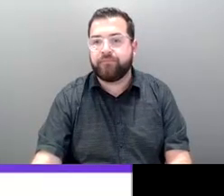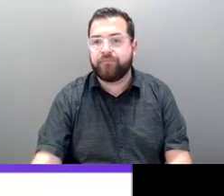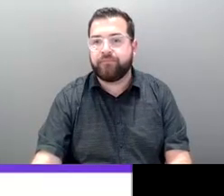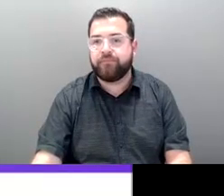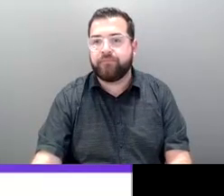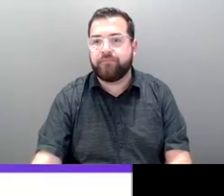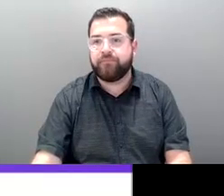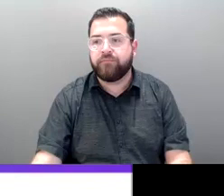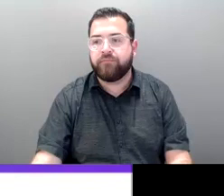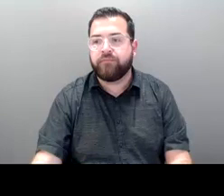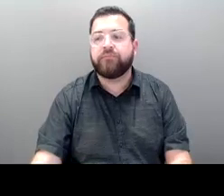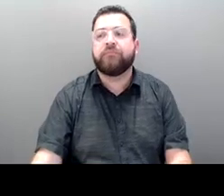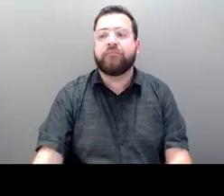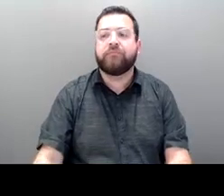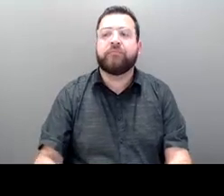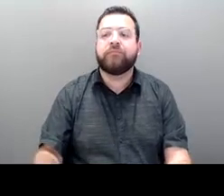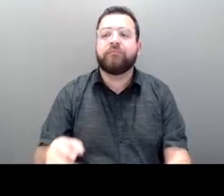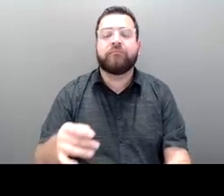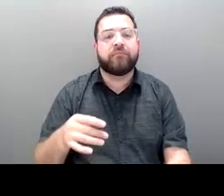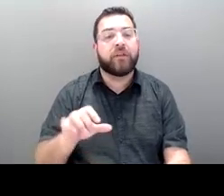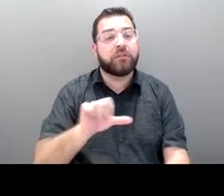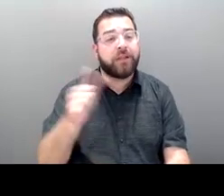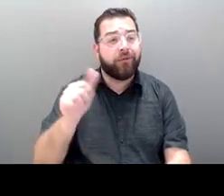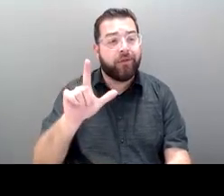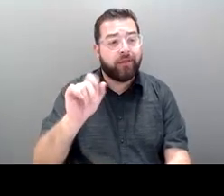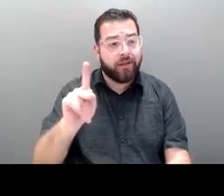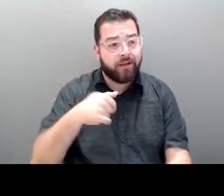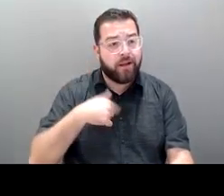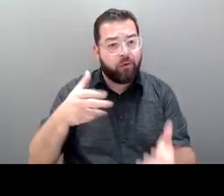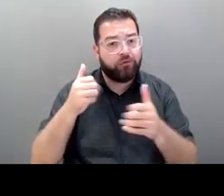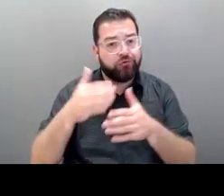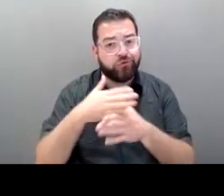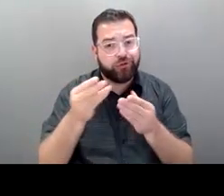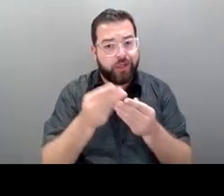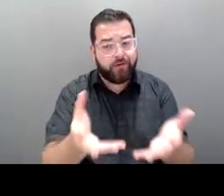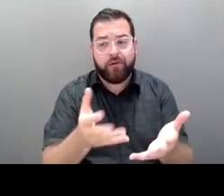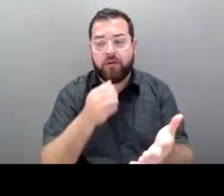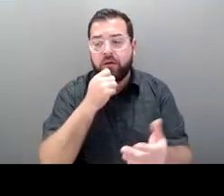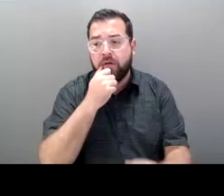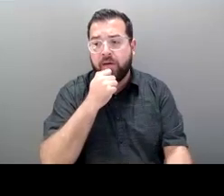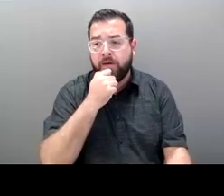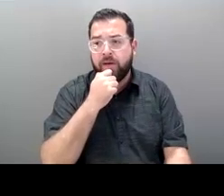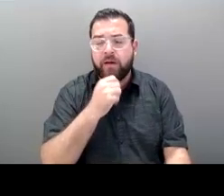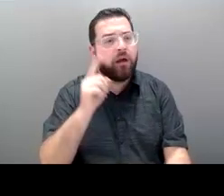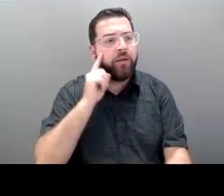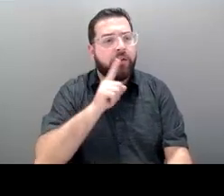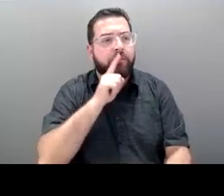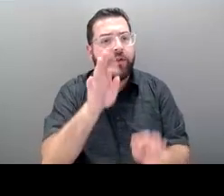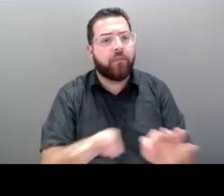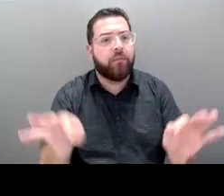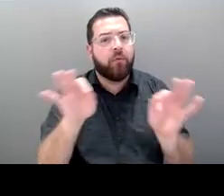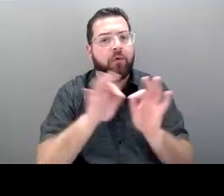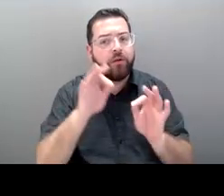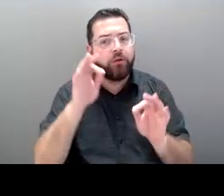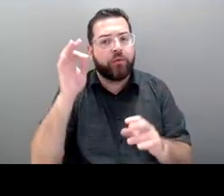So I want to share another link with you, and I think this is really important to know